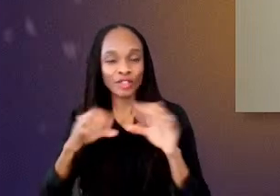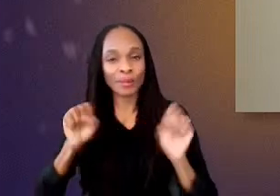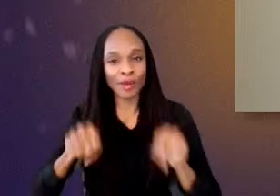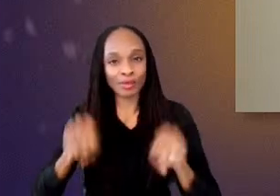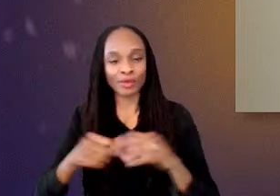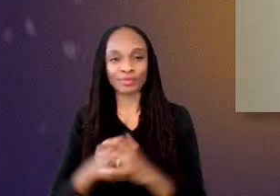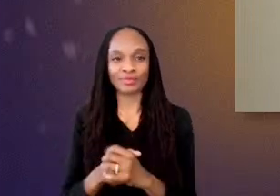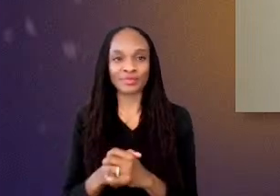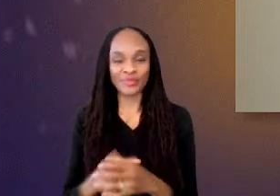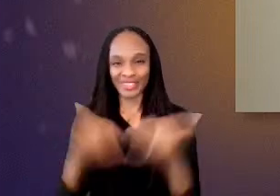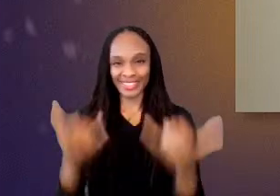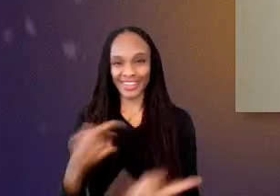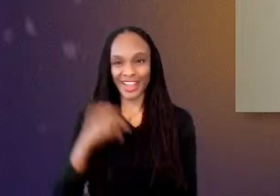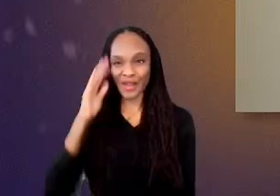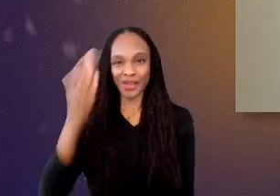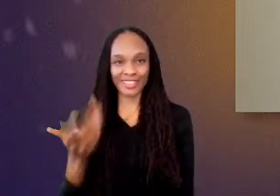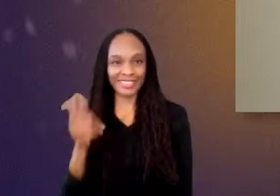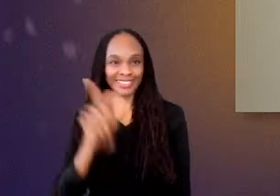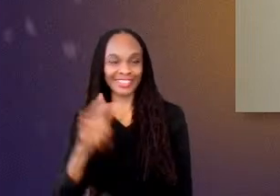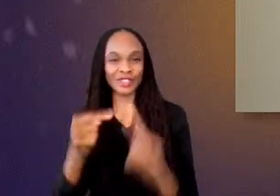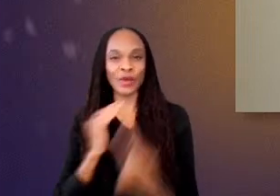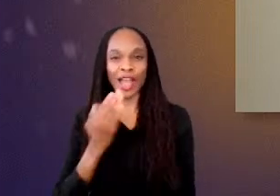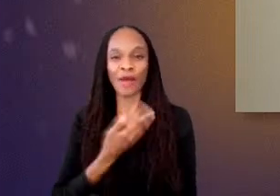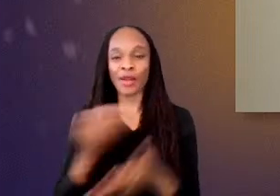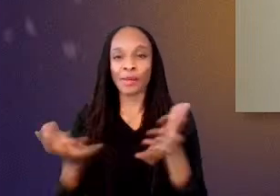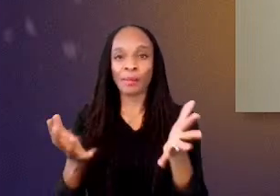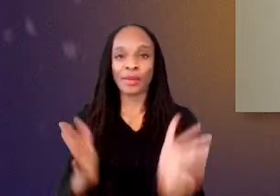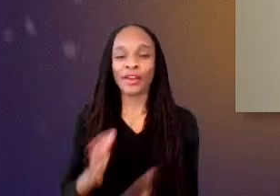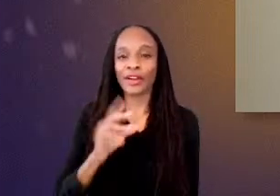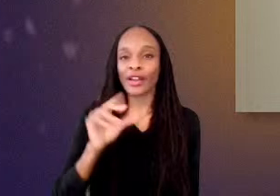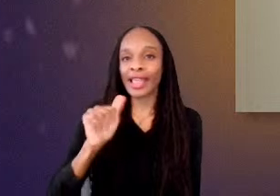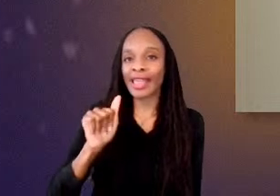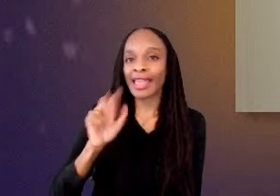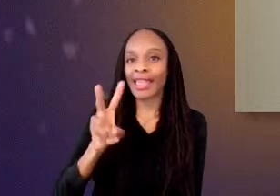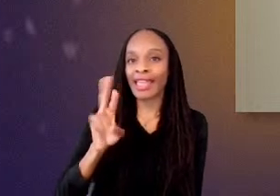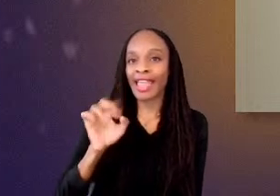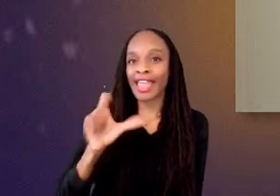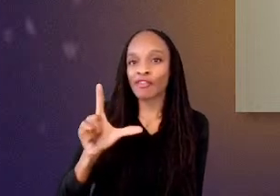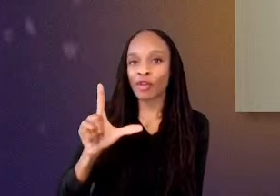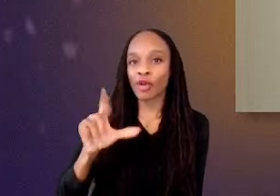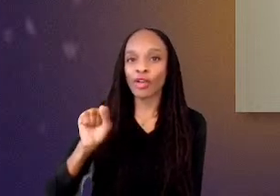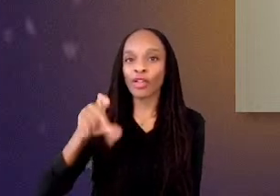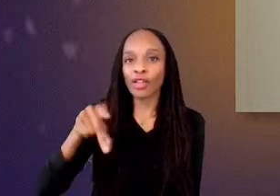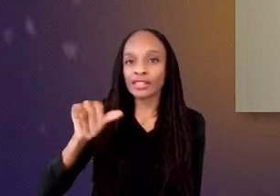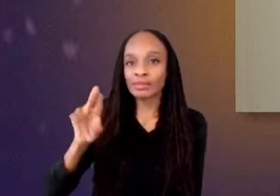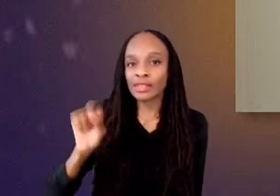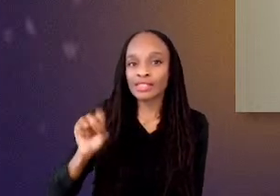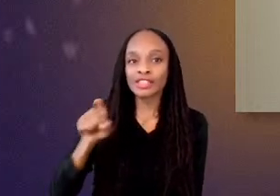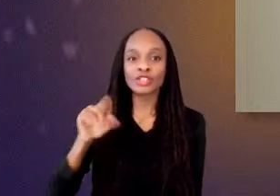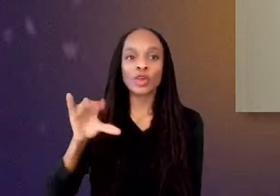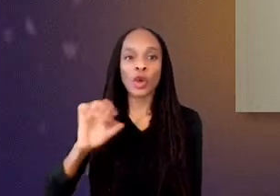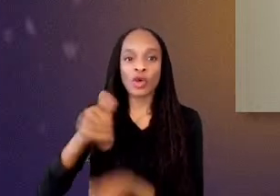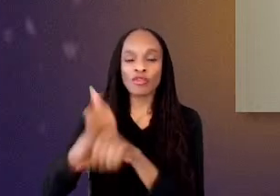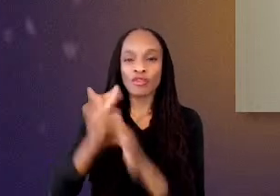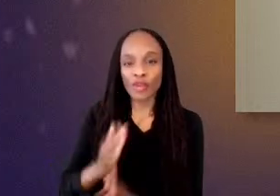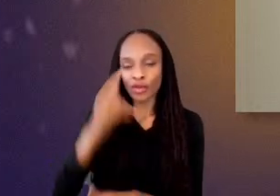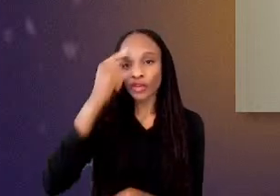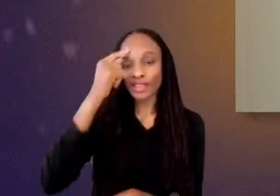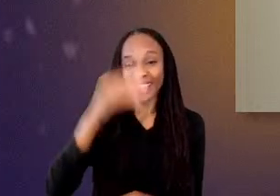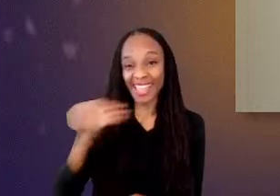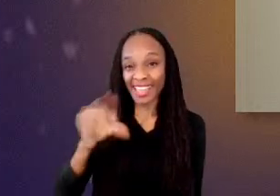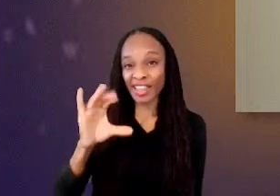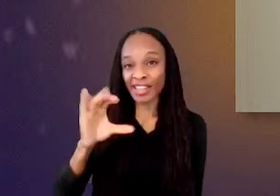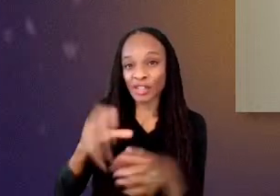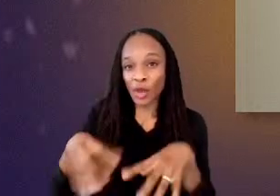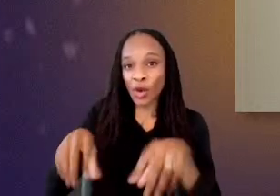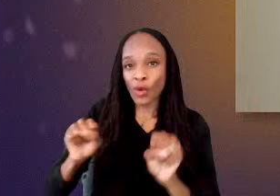I will throw it over to our moderator, Avril Speaks, who is the co-founder of Distribution Advocates and the host of their excellent